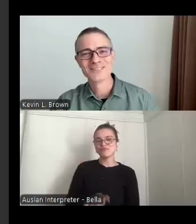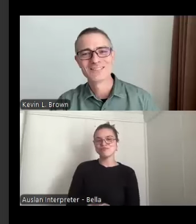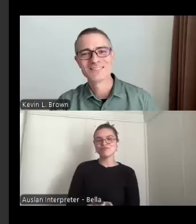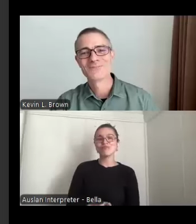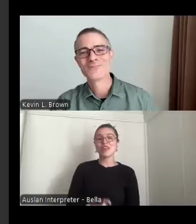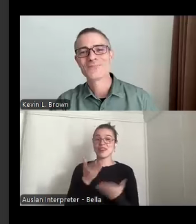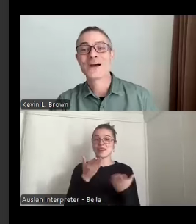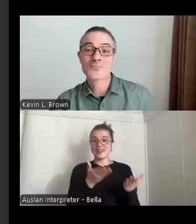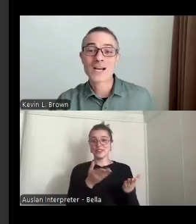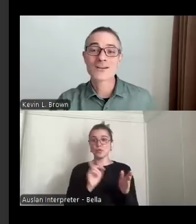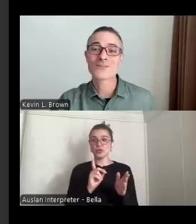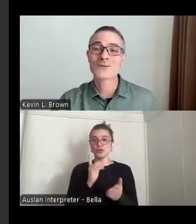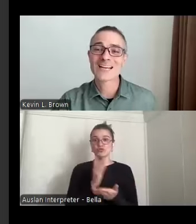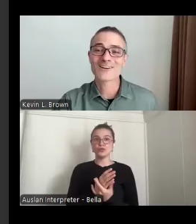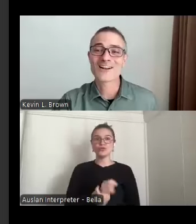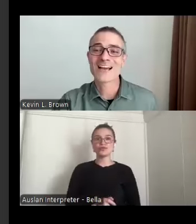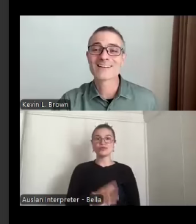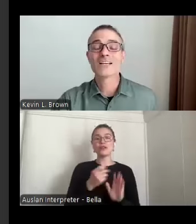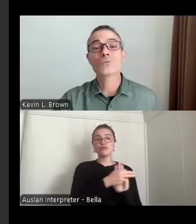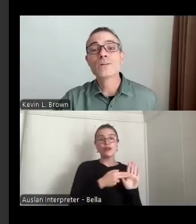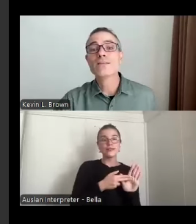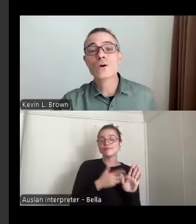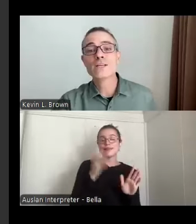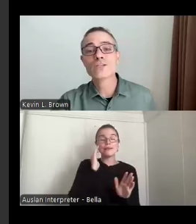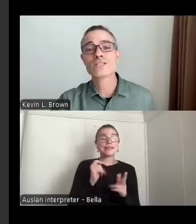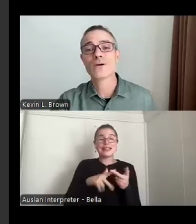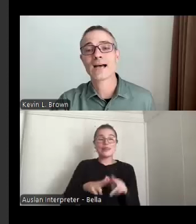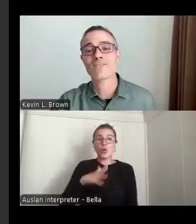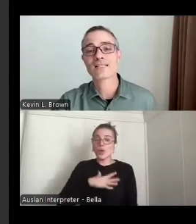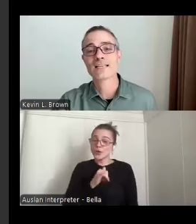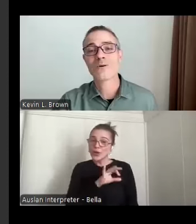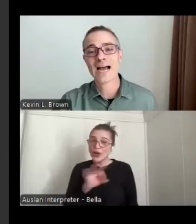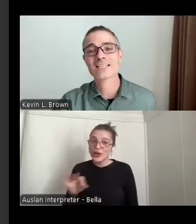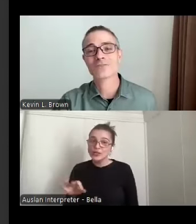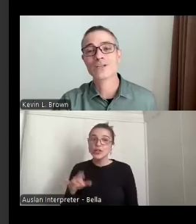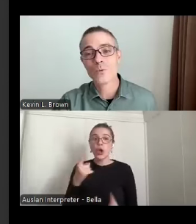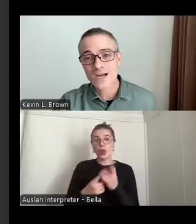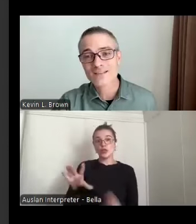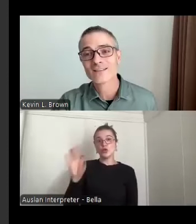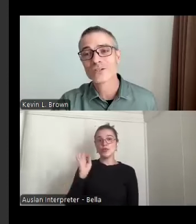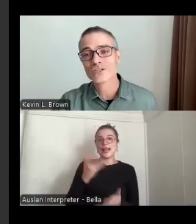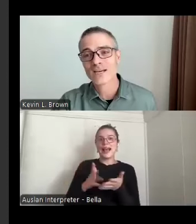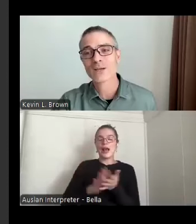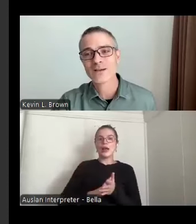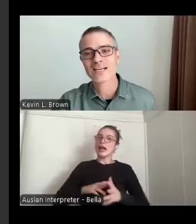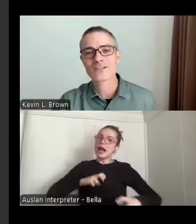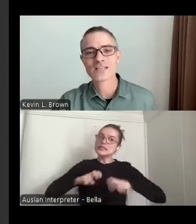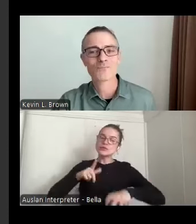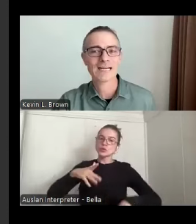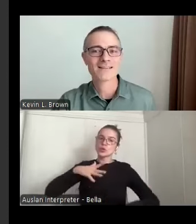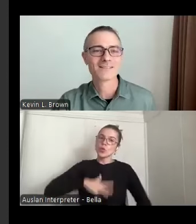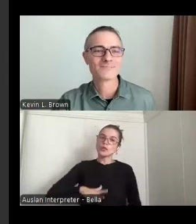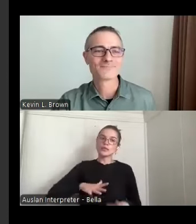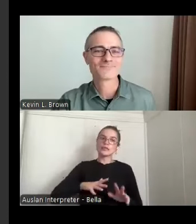true. You have a brand, whether you like it or not. Really, the only choice you have is how actively you want to shape and manage